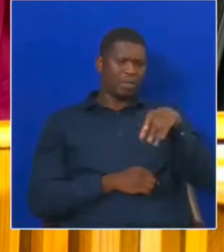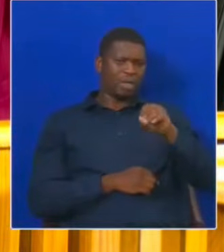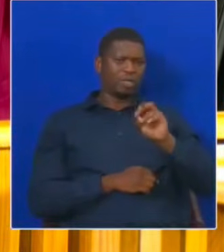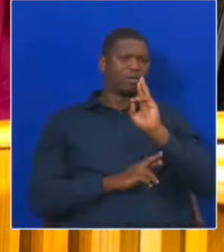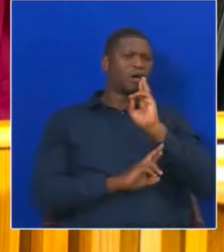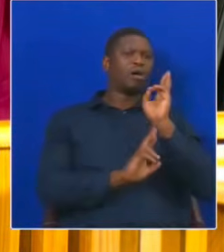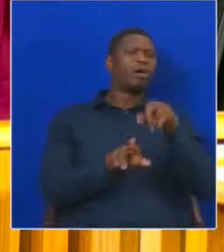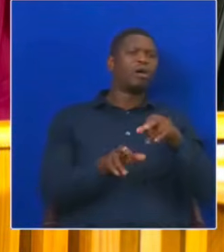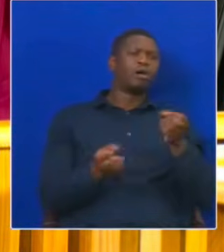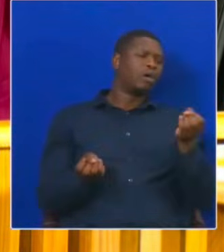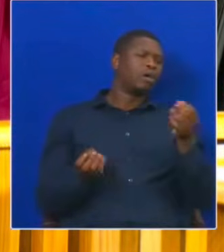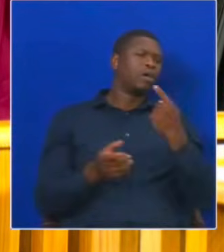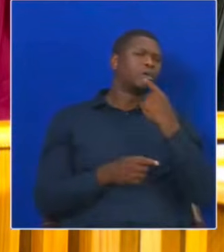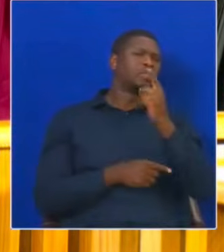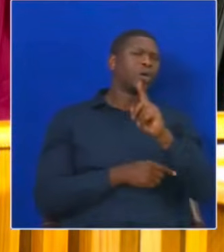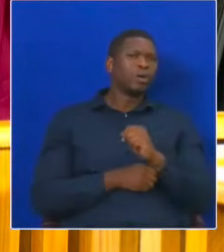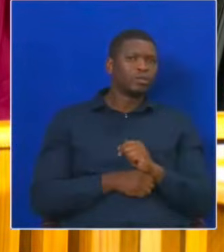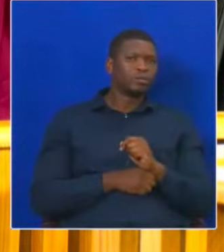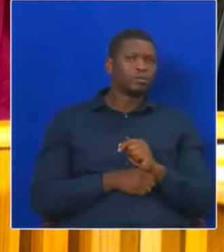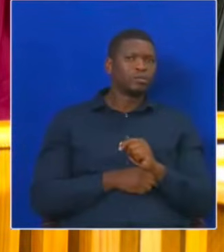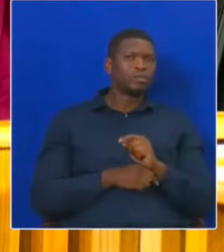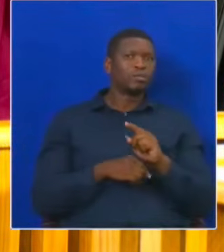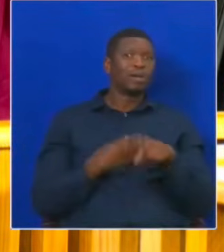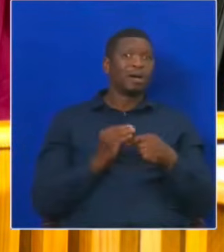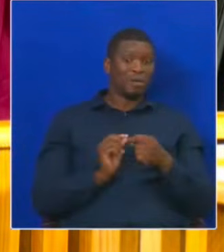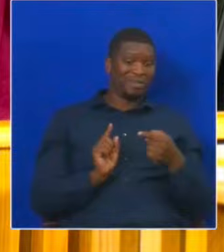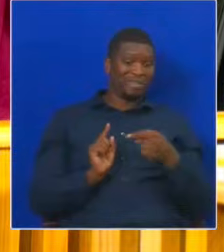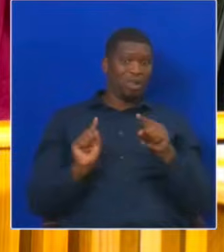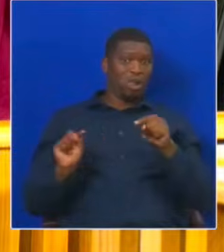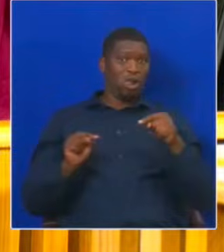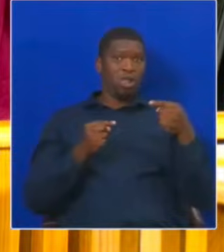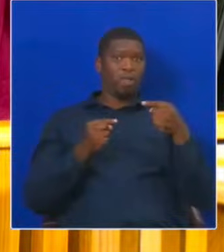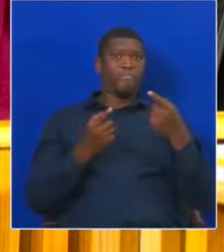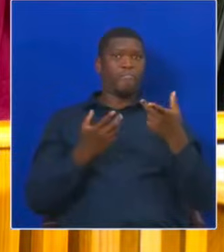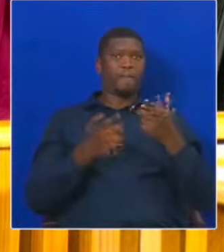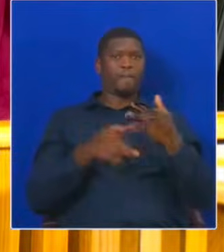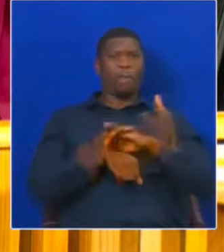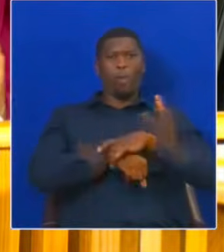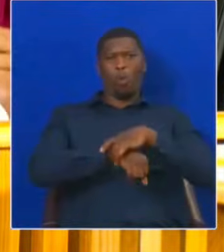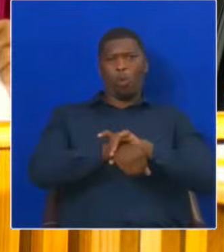allegation about the Rolex and Cartier watches, as well as the MacBook?